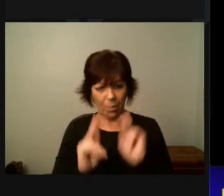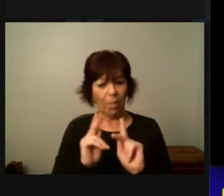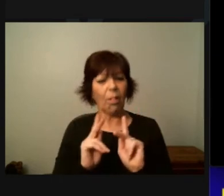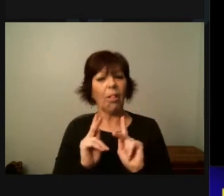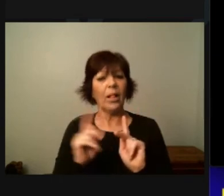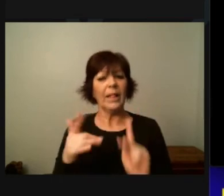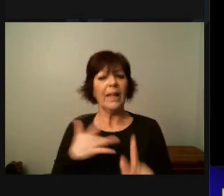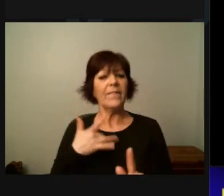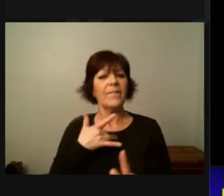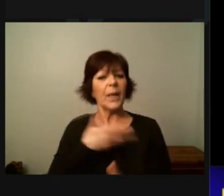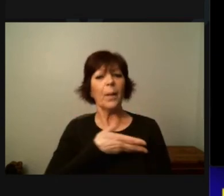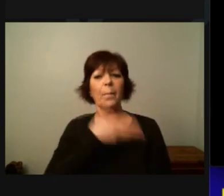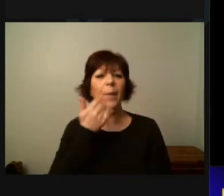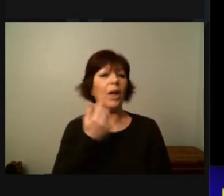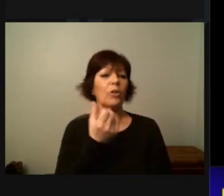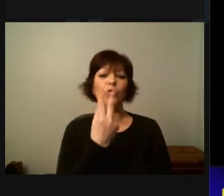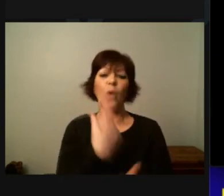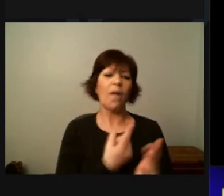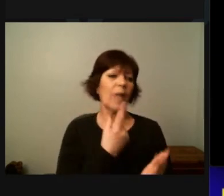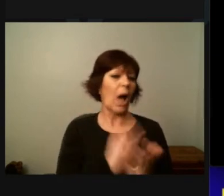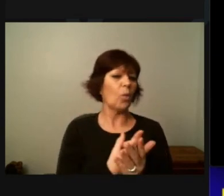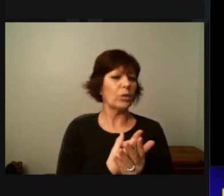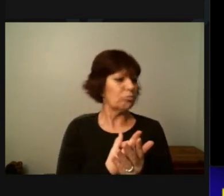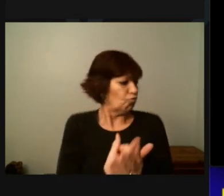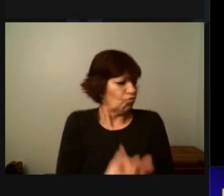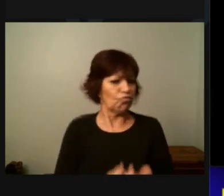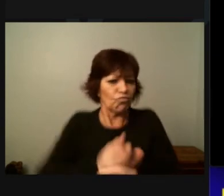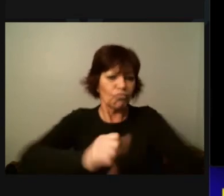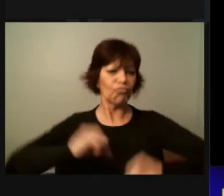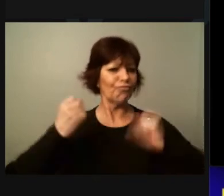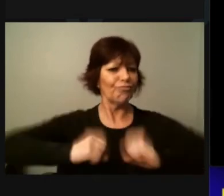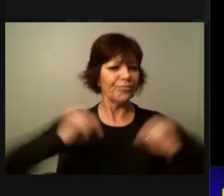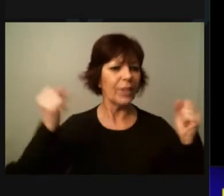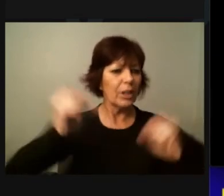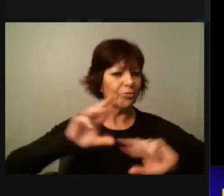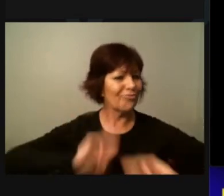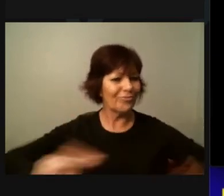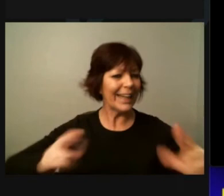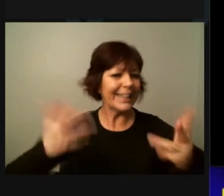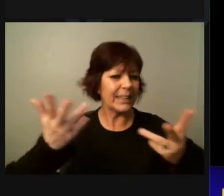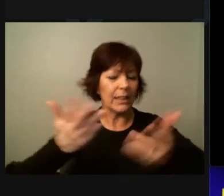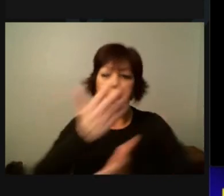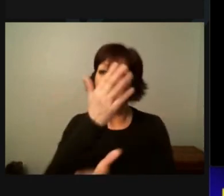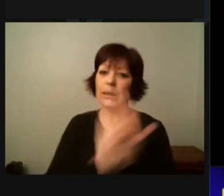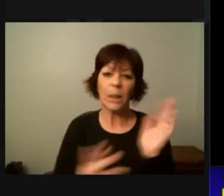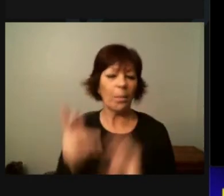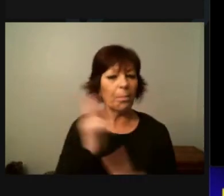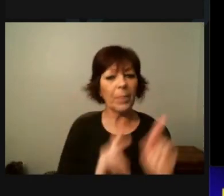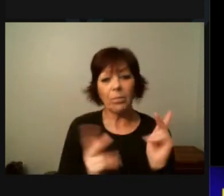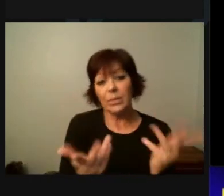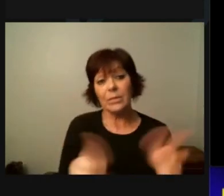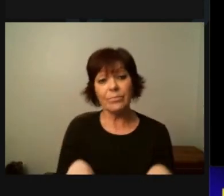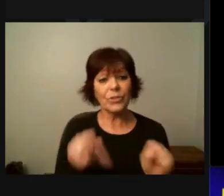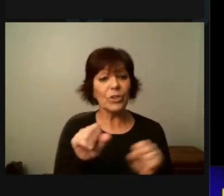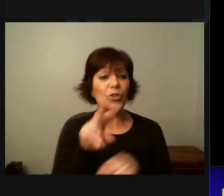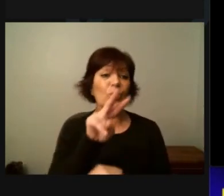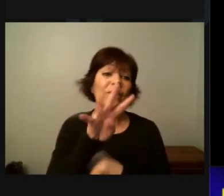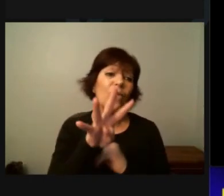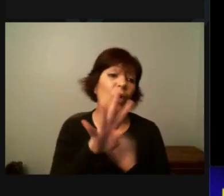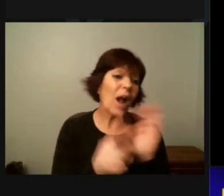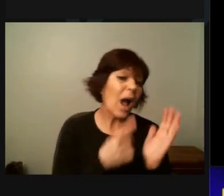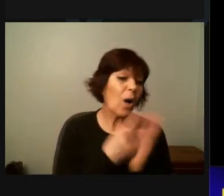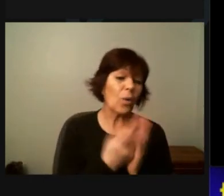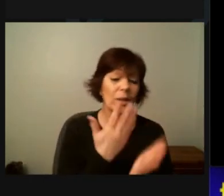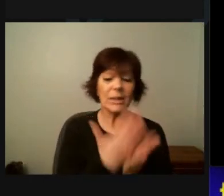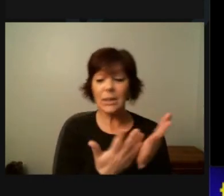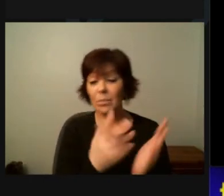feel better in 12 hours and they're up and they're chipper and they're ready to go. Some people took 24 to